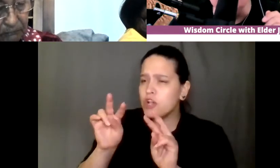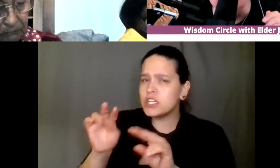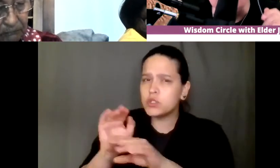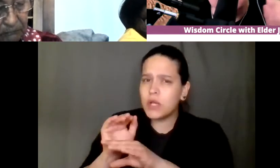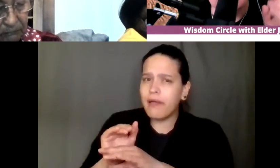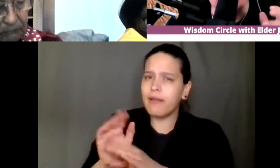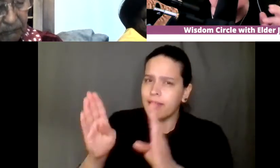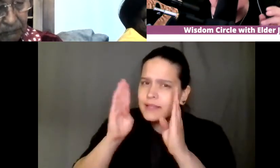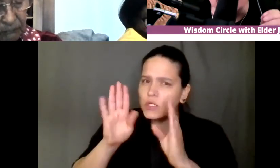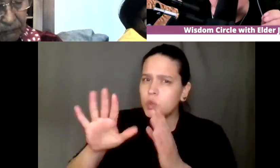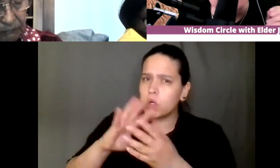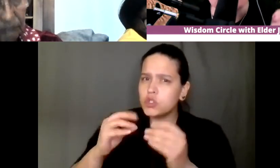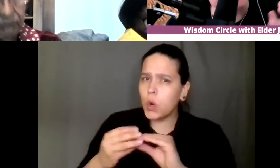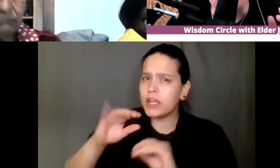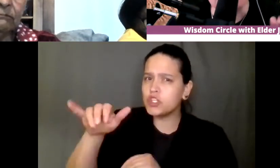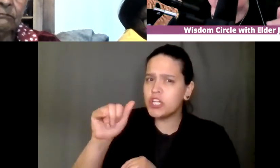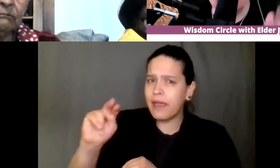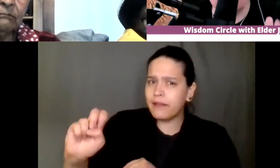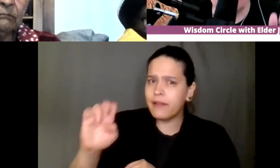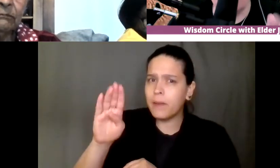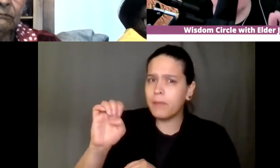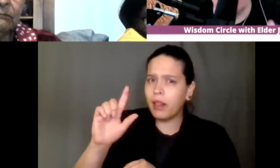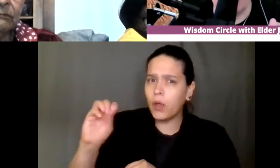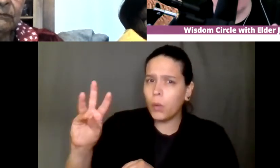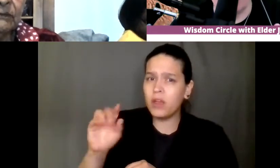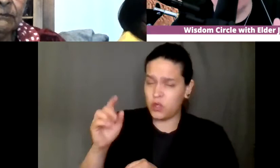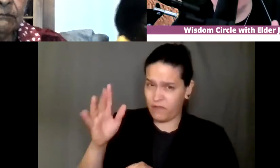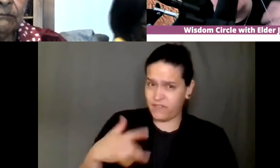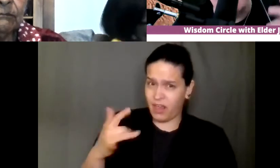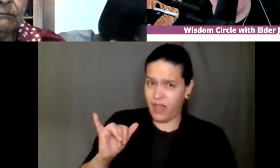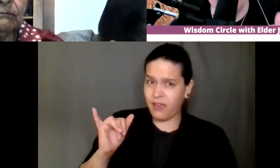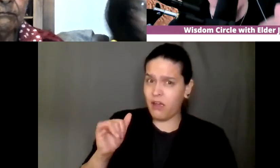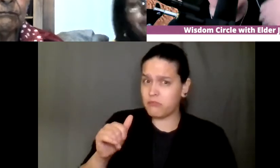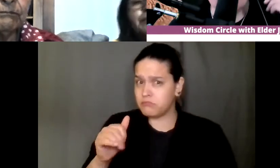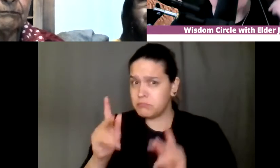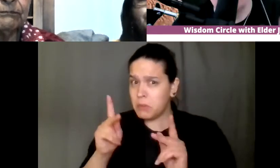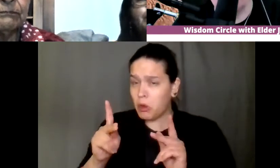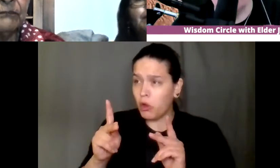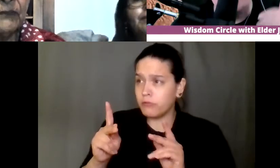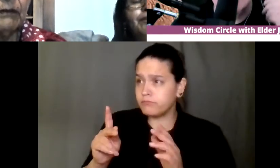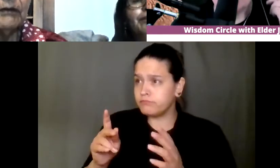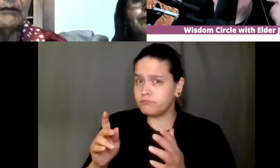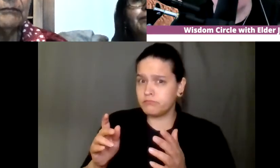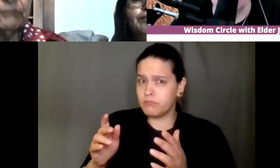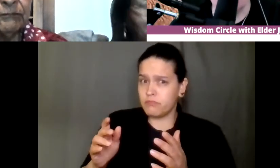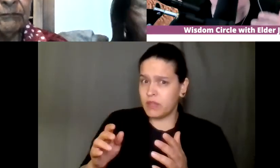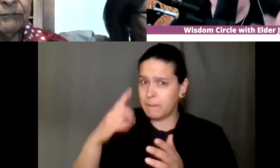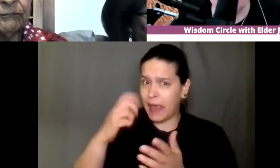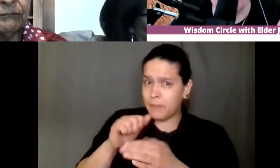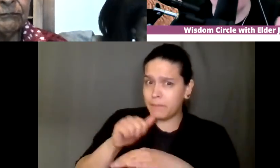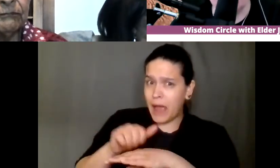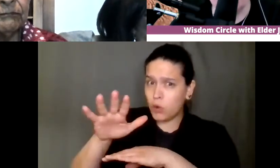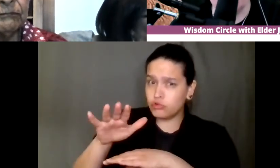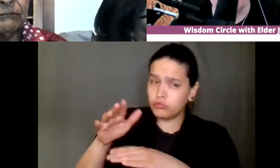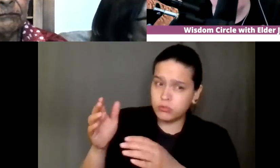Baloo? Do you feel like Indigenous Ways has helped the people on Black Mountain with the masks and some of the food and some of the water we've been